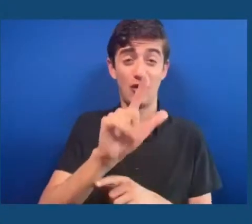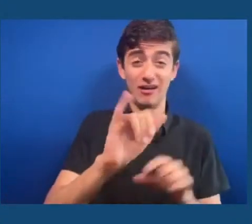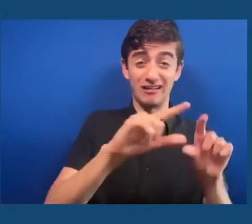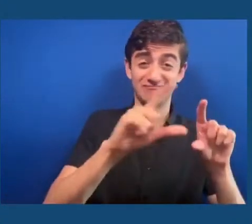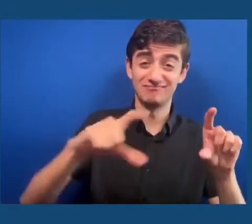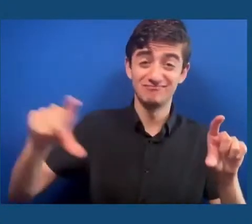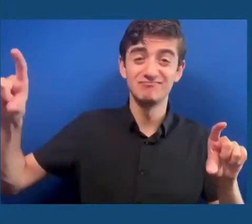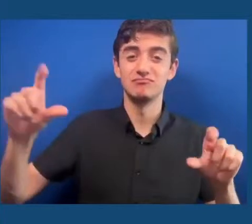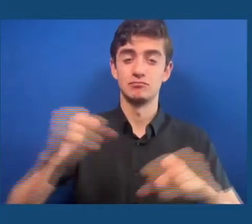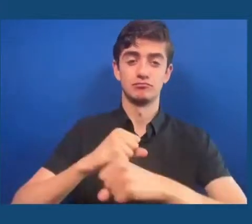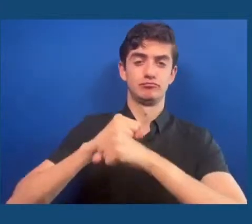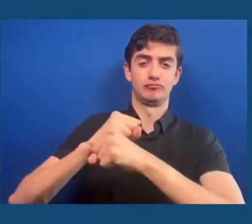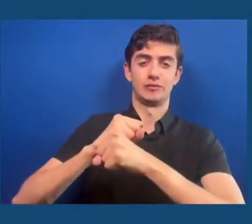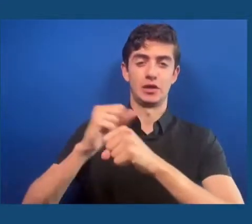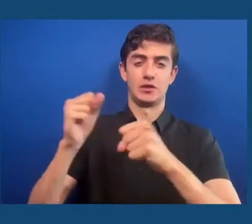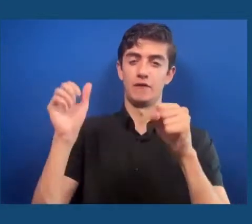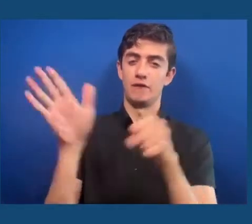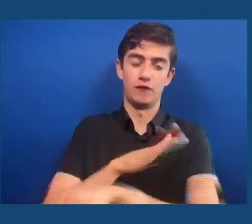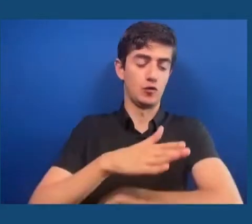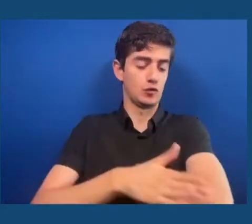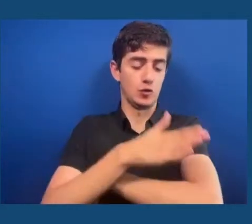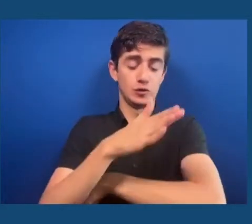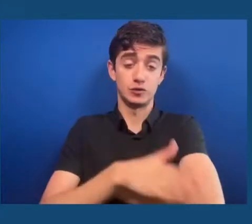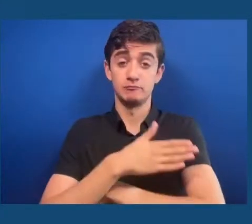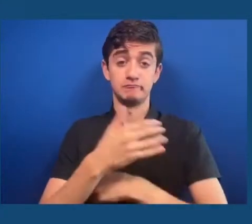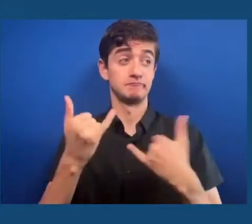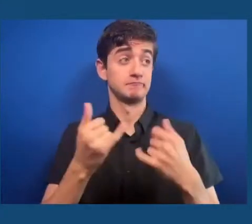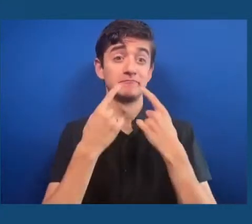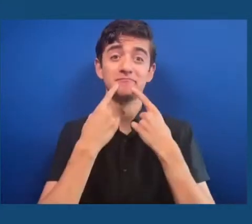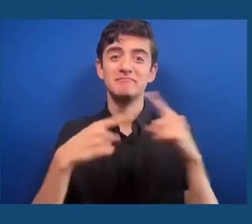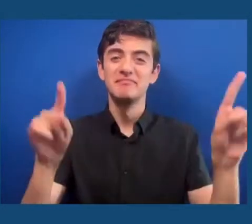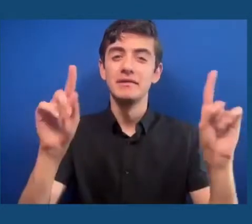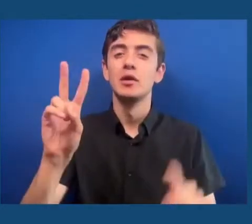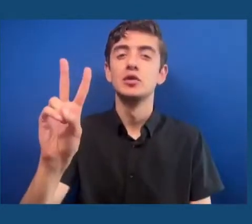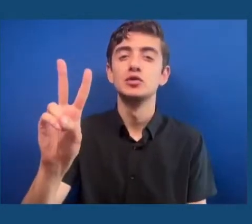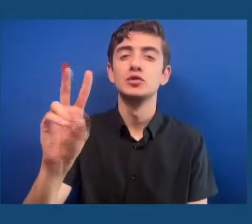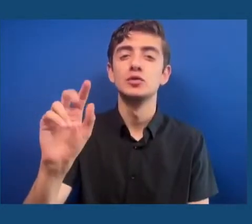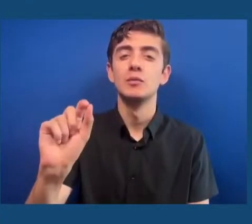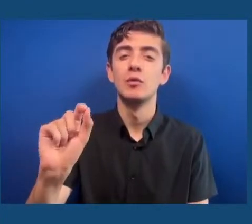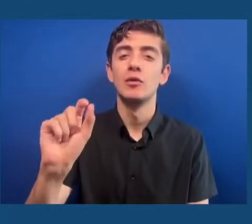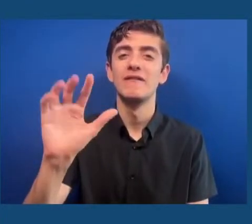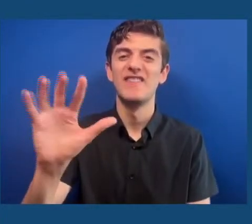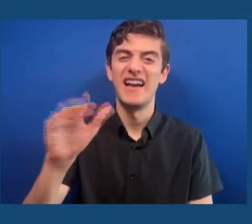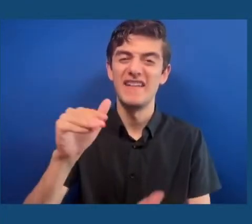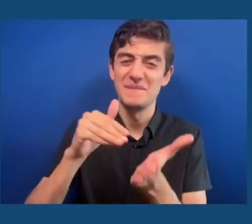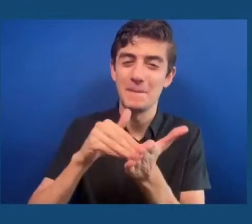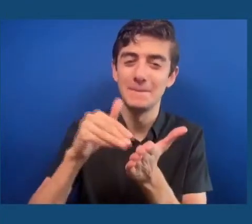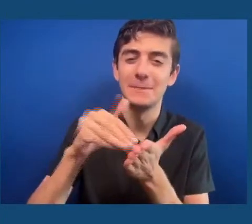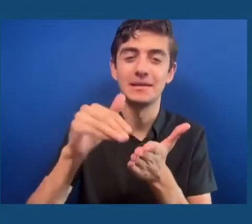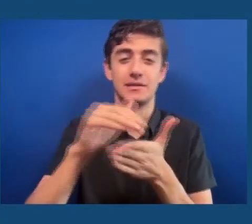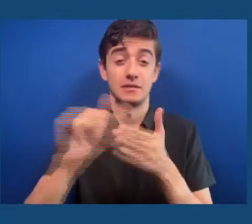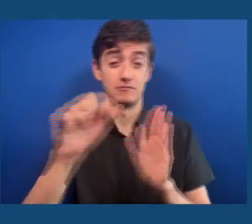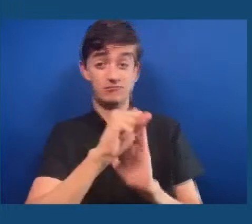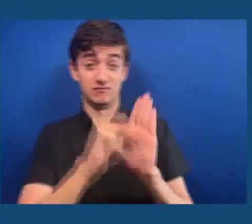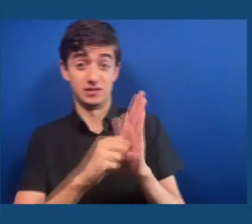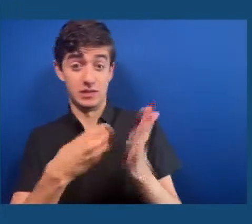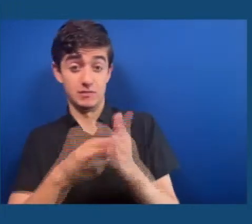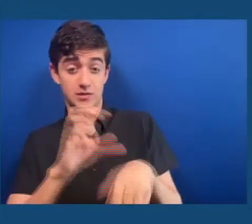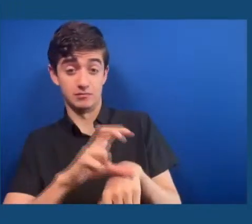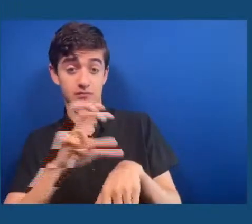part of our ongoing effort, I'm announcing $2.5 million in state funding to help East Hampton